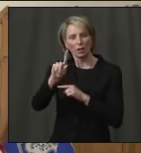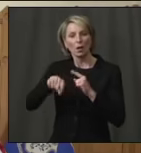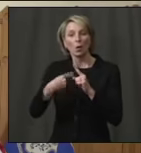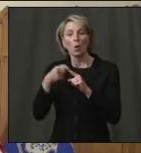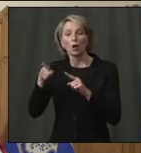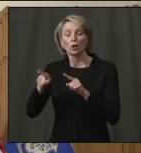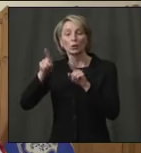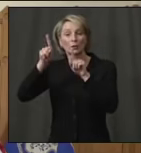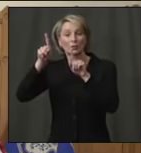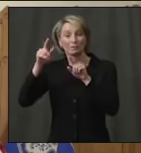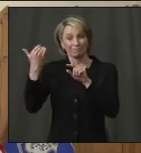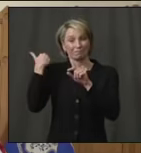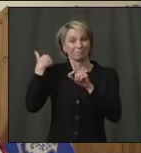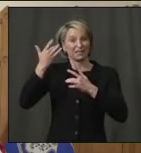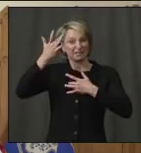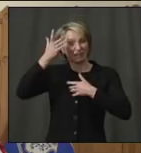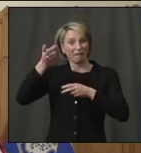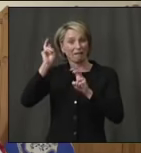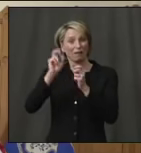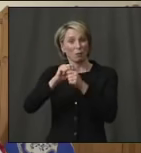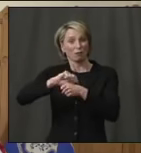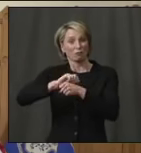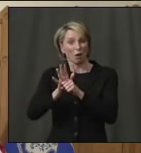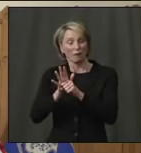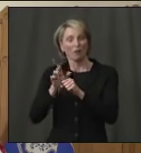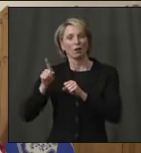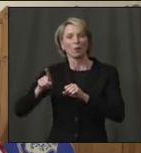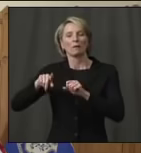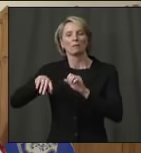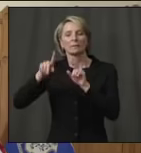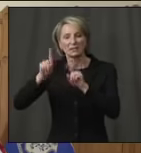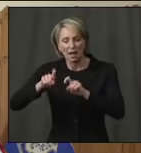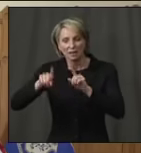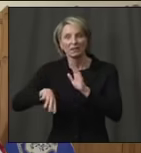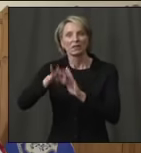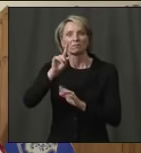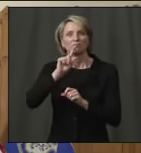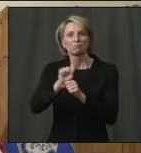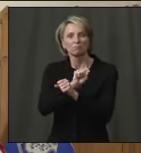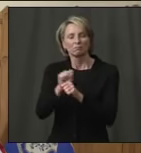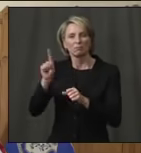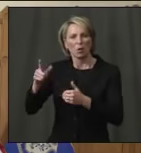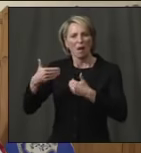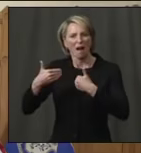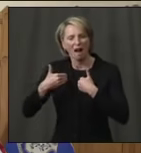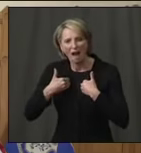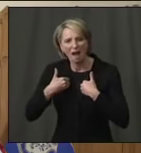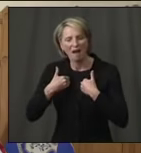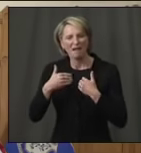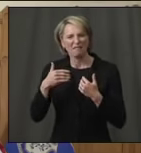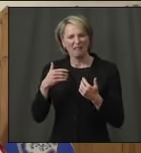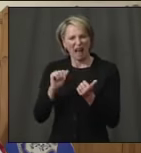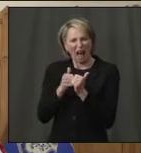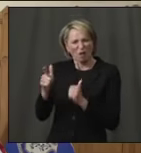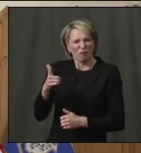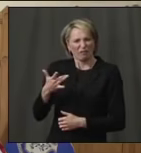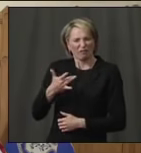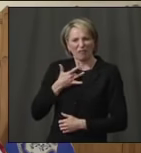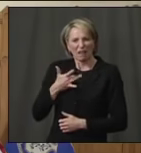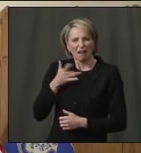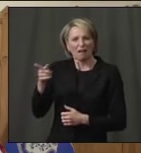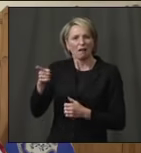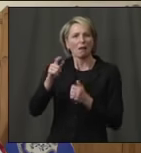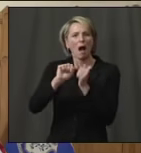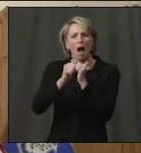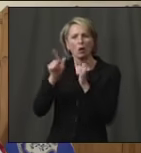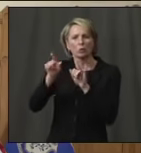emotional. You are in the wheelhouse for the virus, the age-wise, so I don't know, what were you thinking? How did you quarantine, and